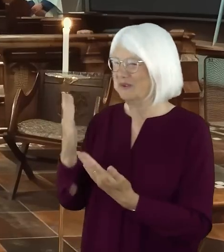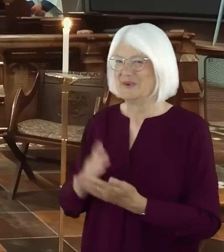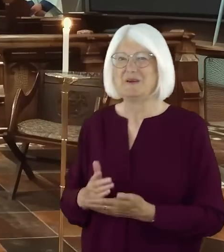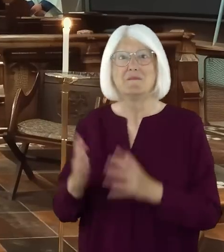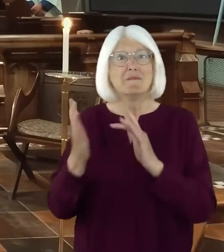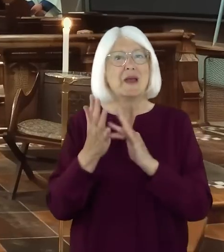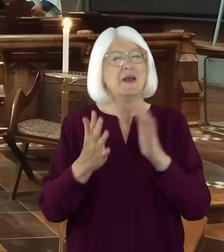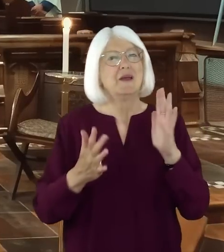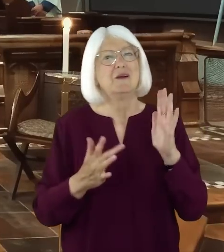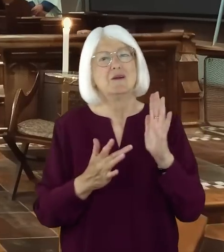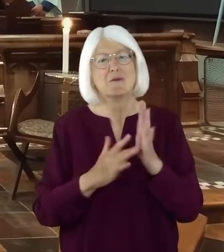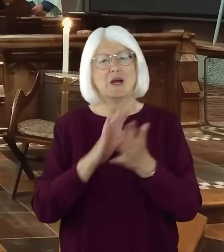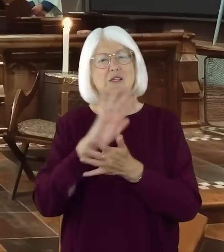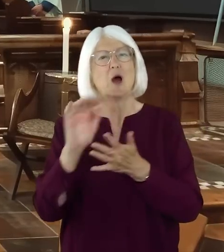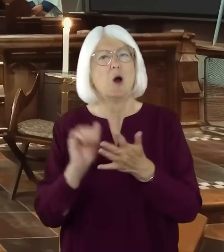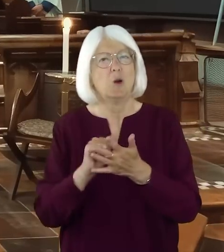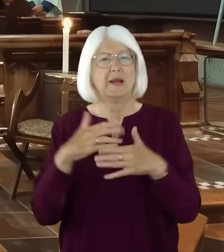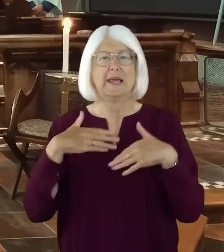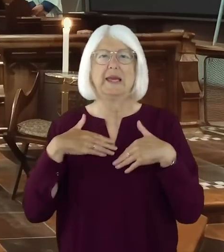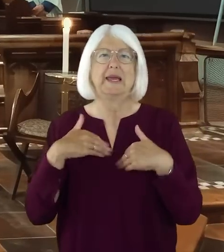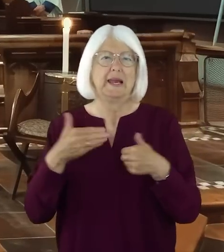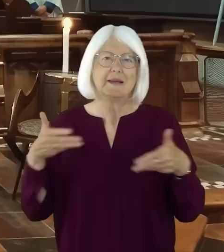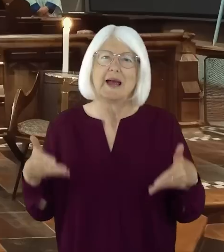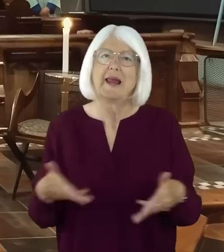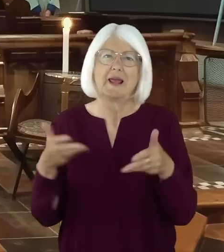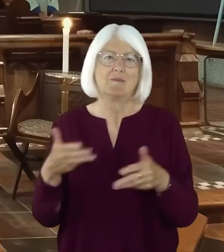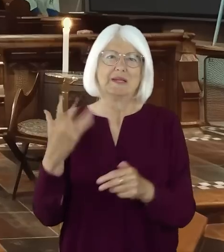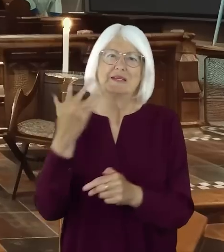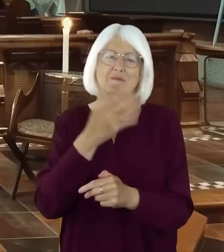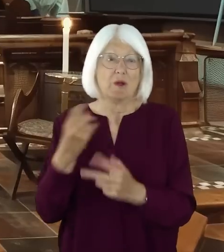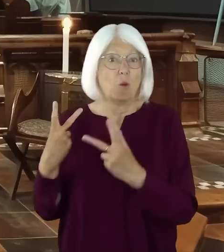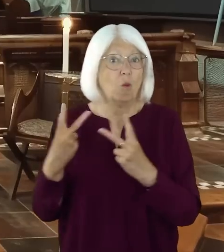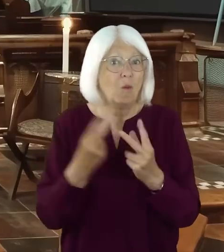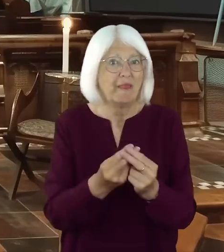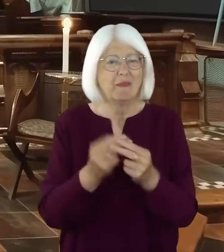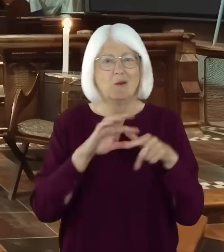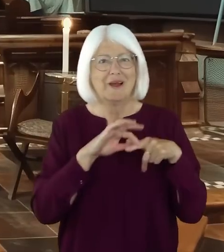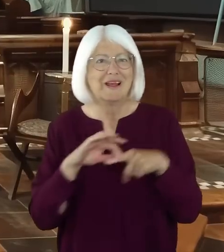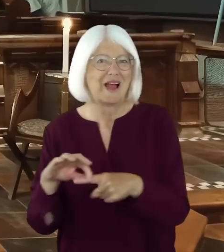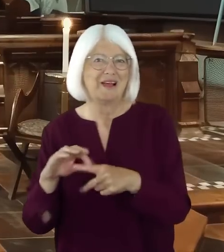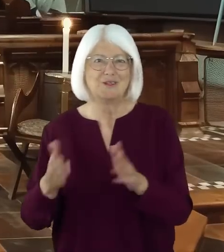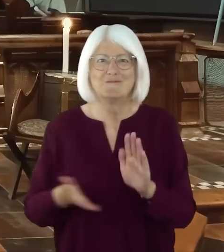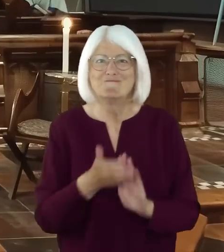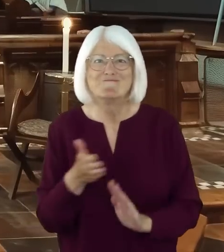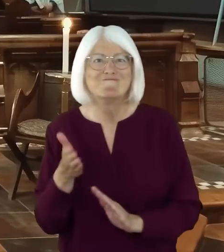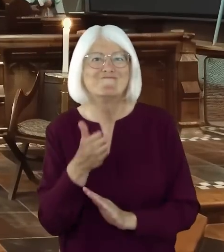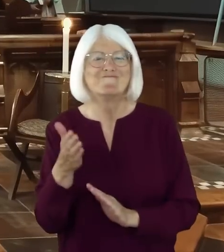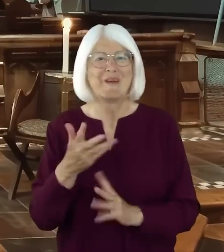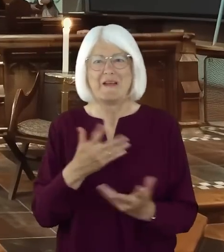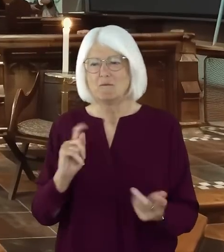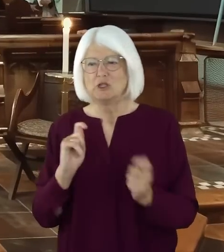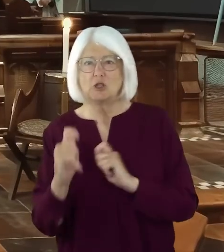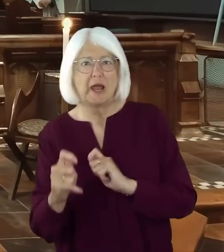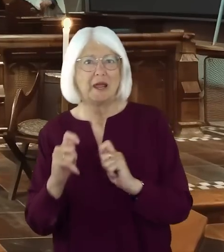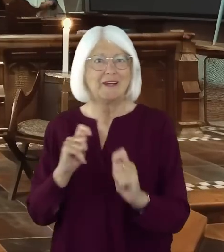May Christ's holy, healing, and enabling Spirit be with you and guide you on your way at every change and